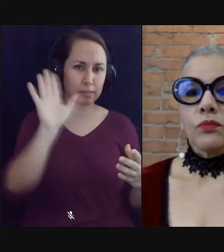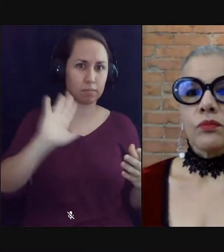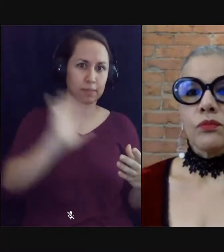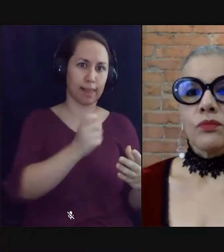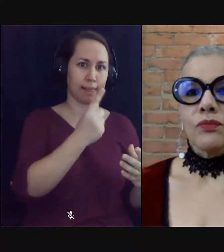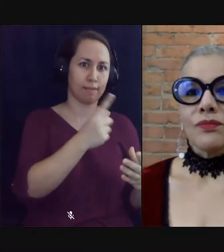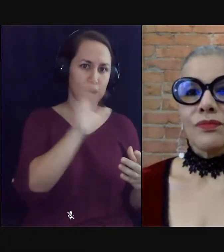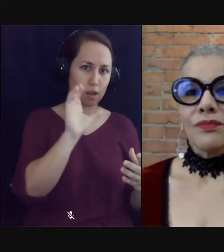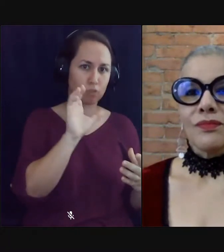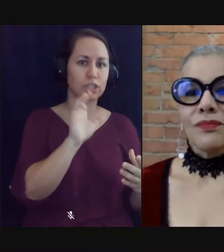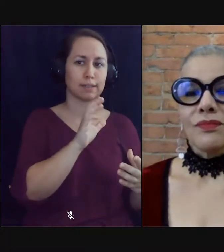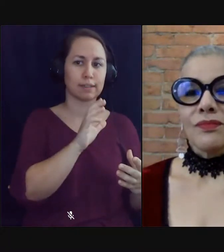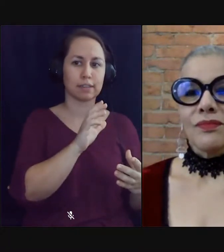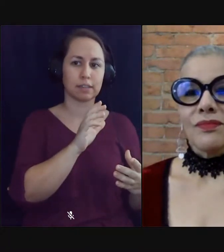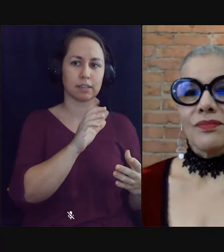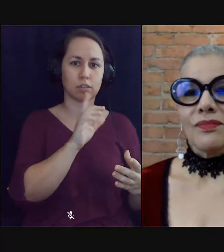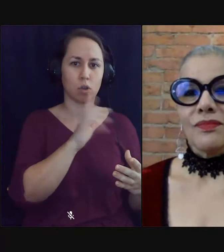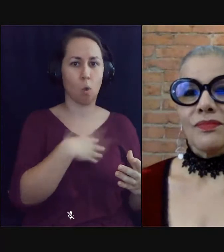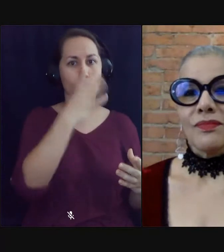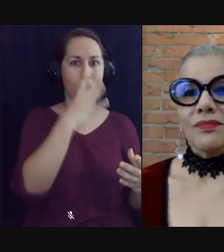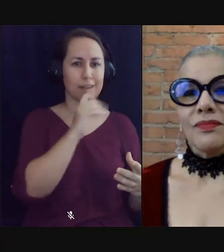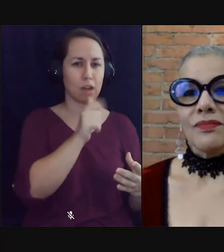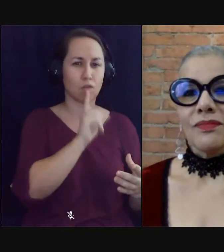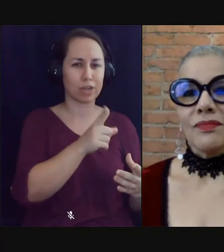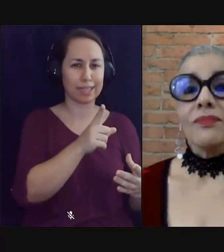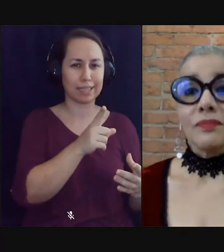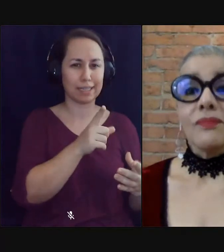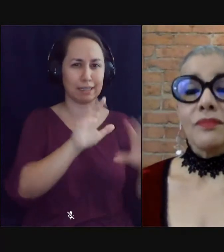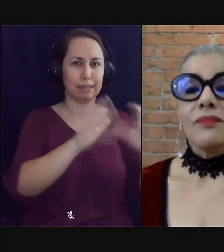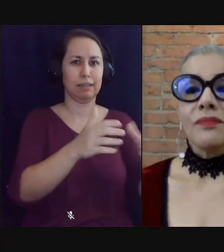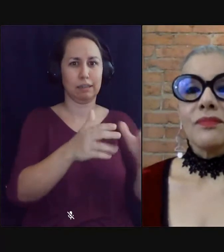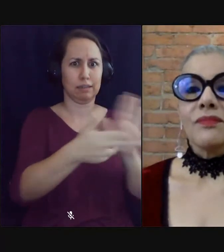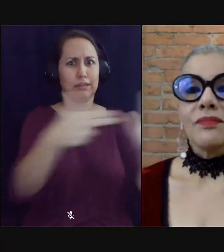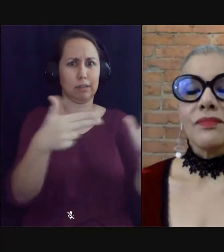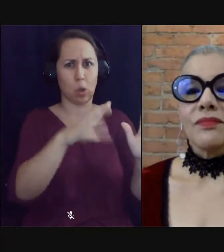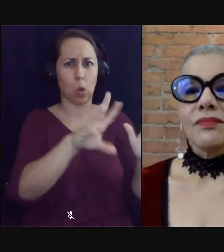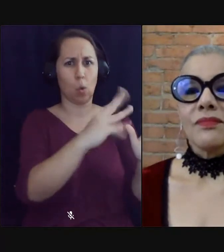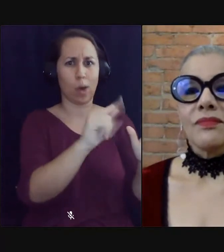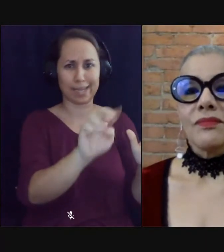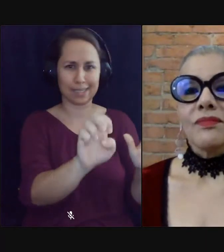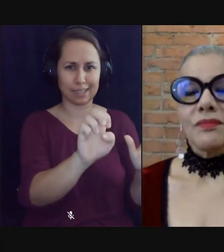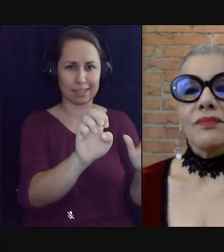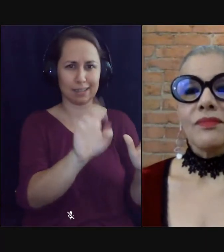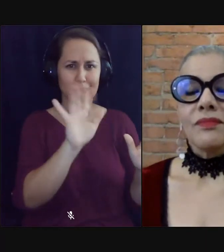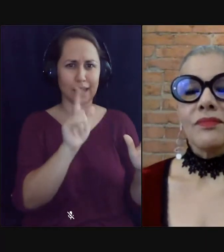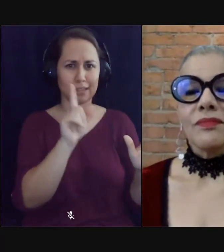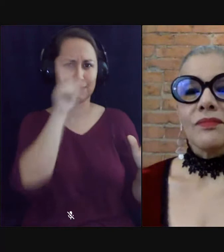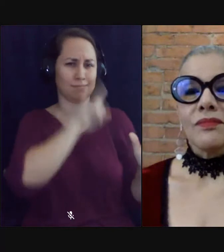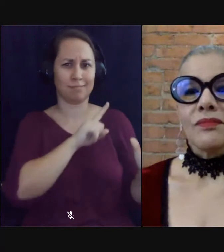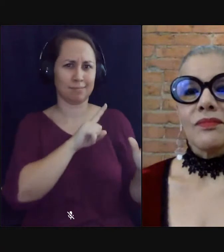white and the white race was not like yet an operational category. It's a complete anachronism that, you know,